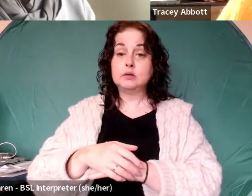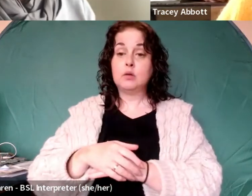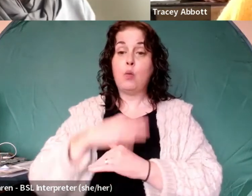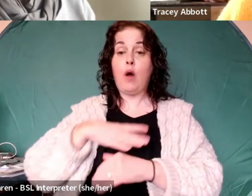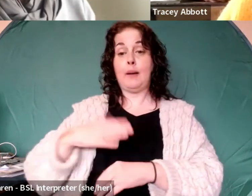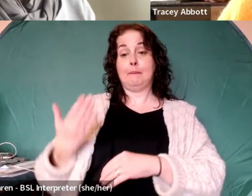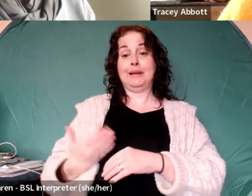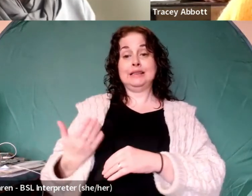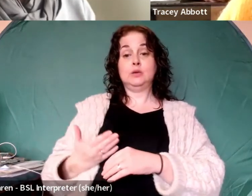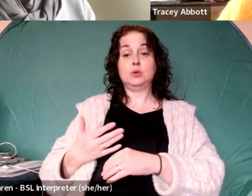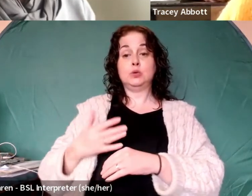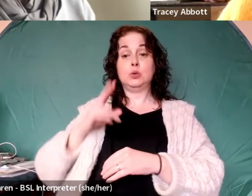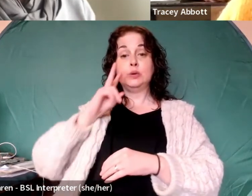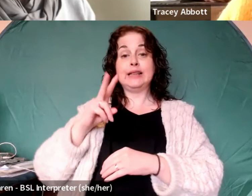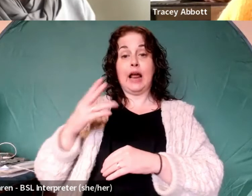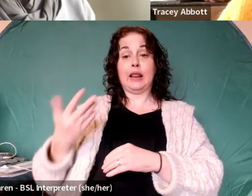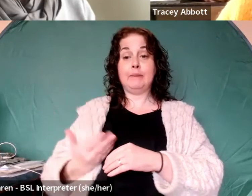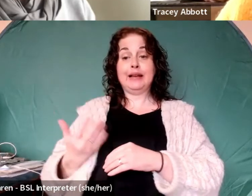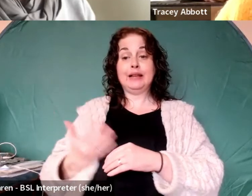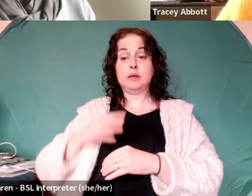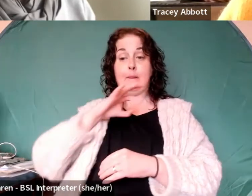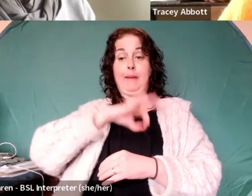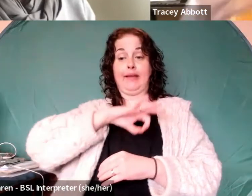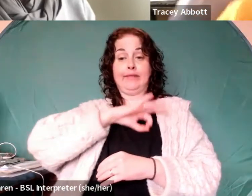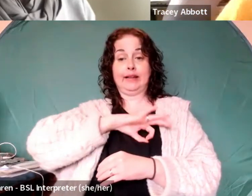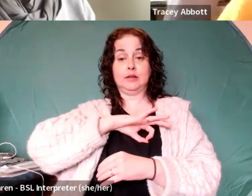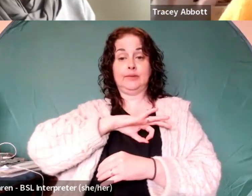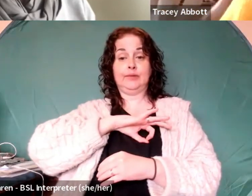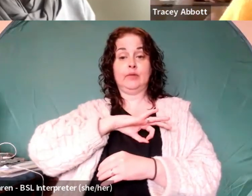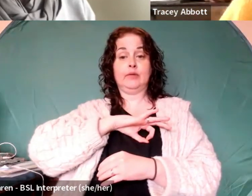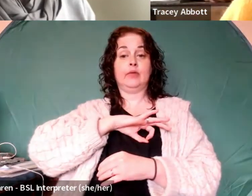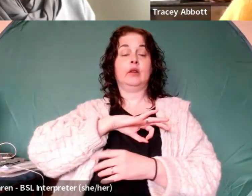businesses to actually see the business benefit. And I mean,